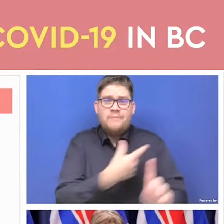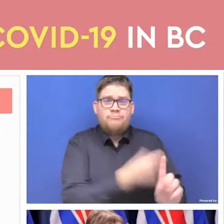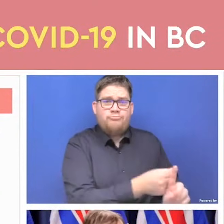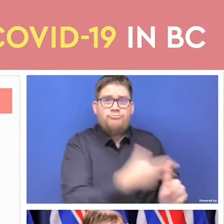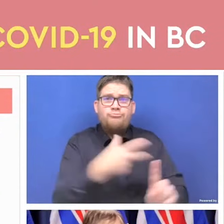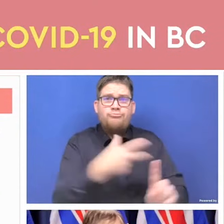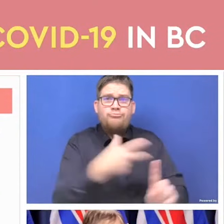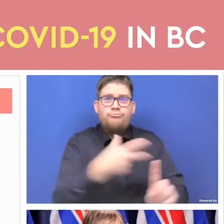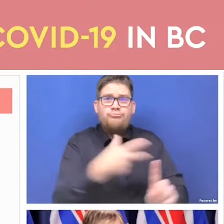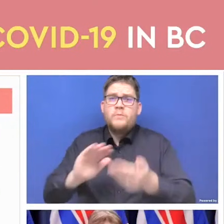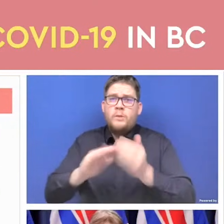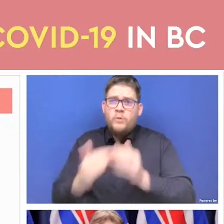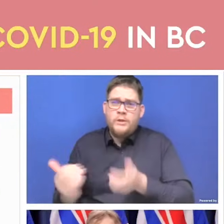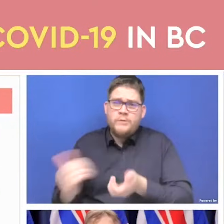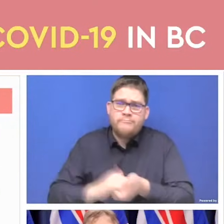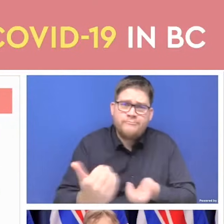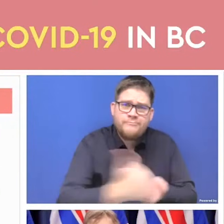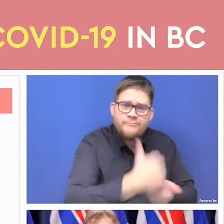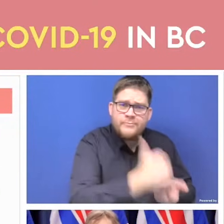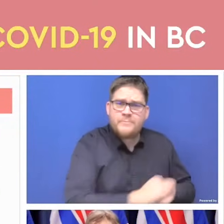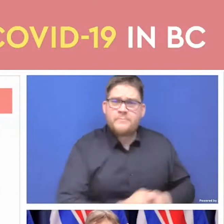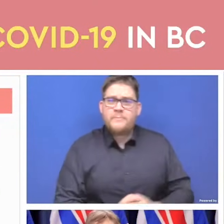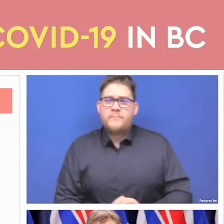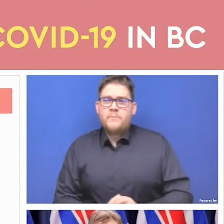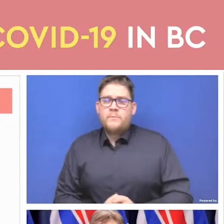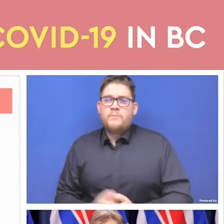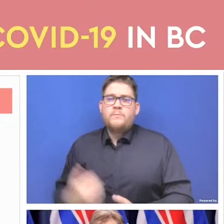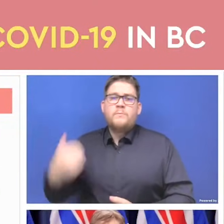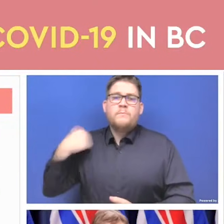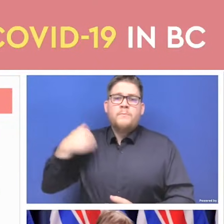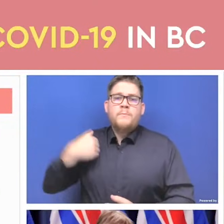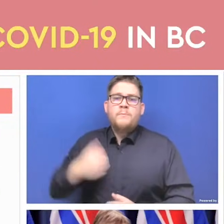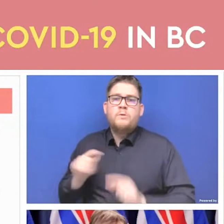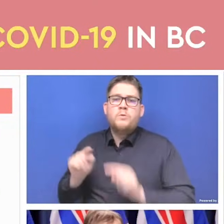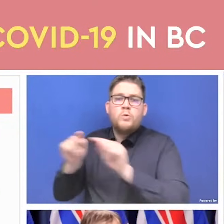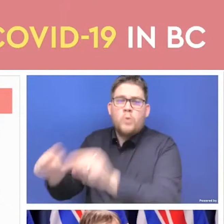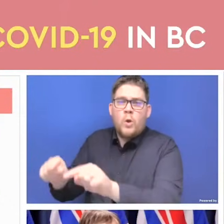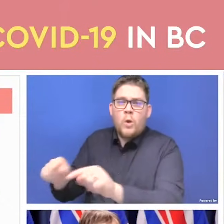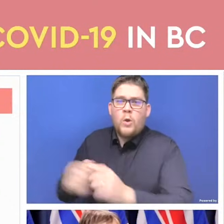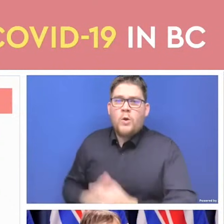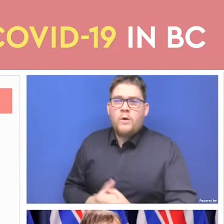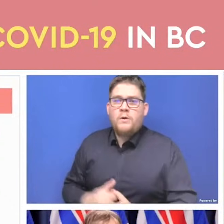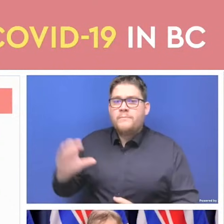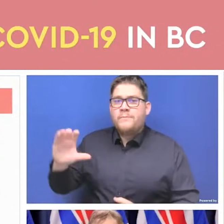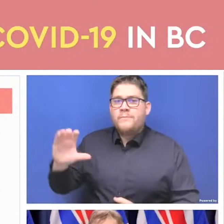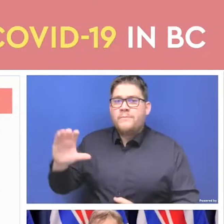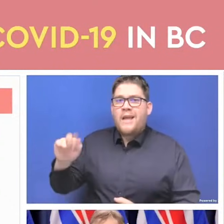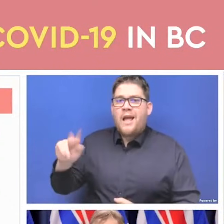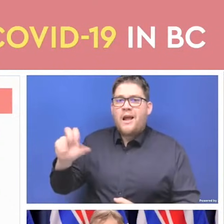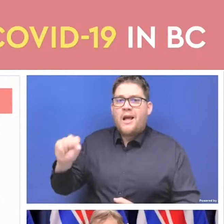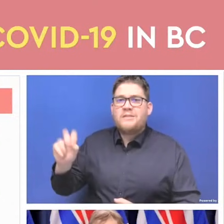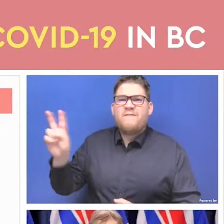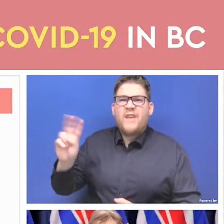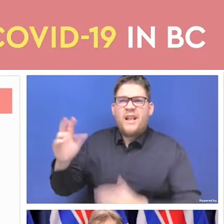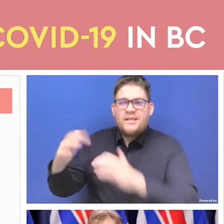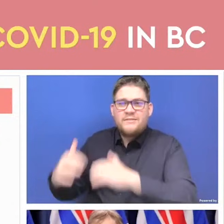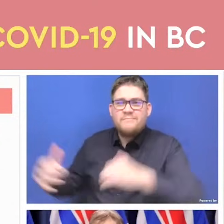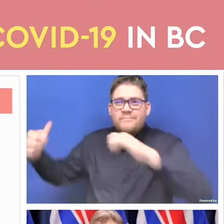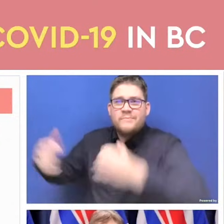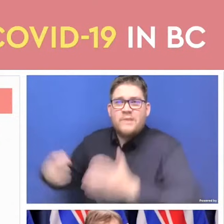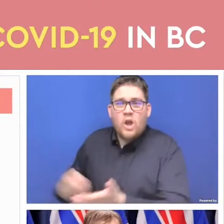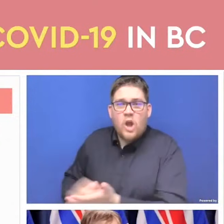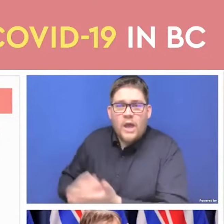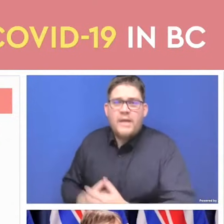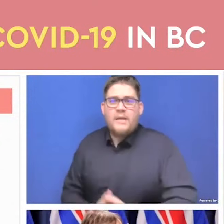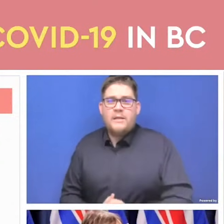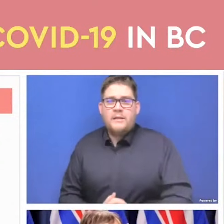the Canucks or Air Canada or YVR or the Bandits out in the Fraser Valley, the